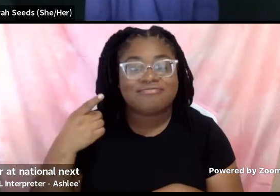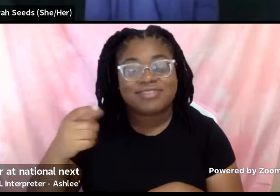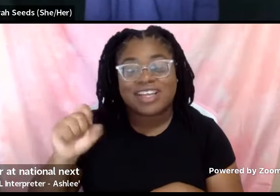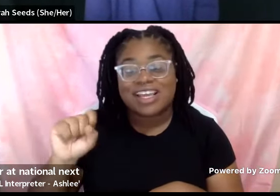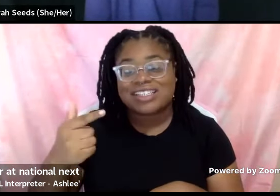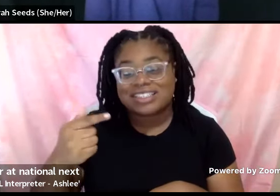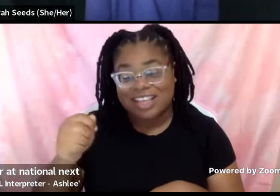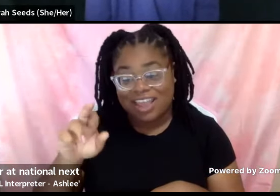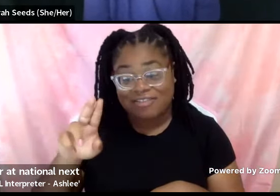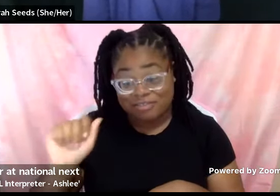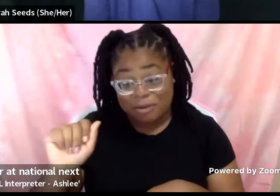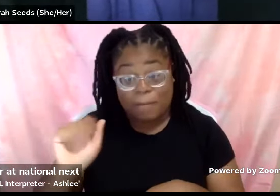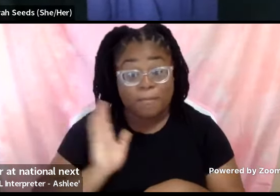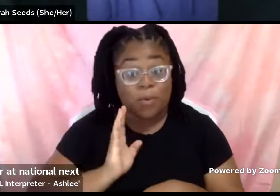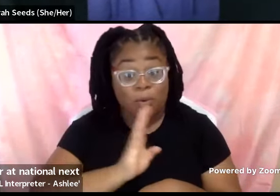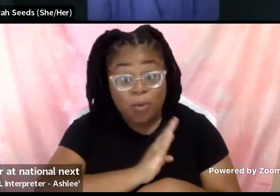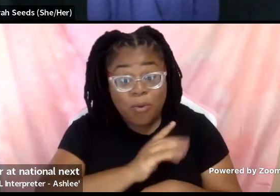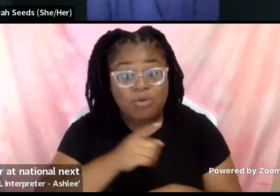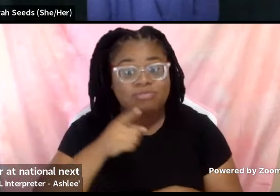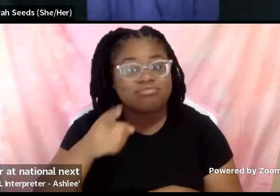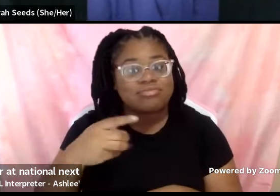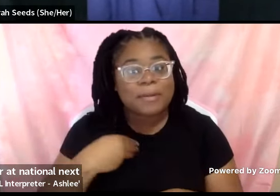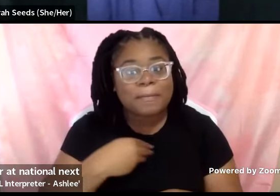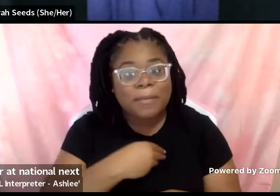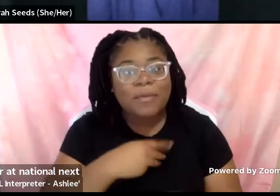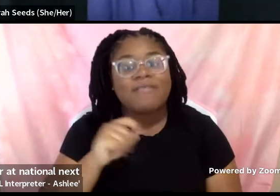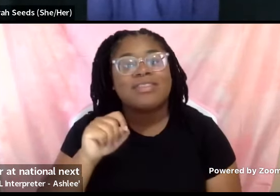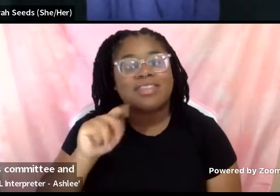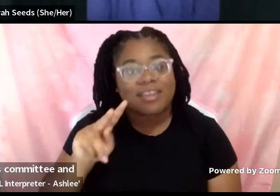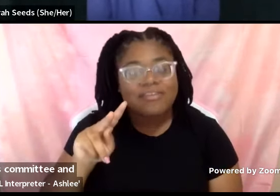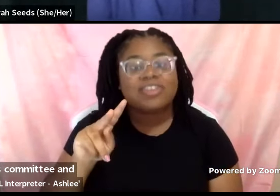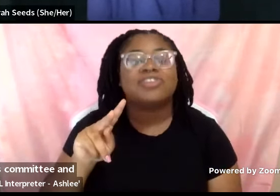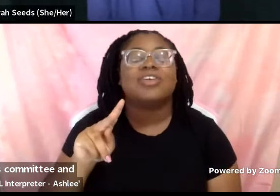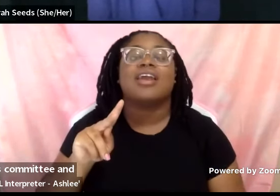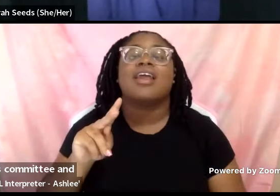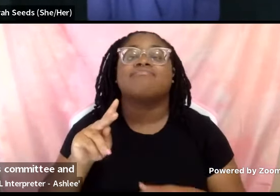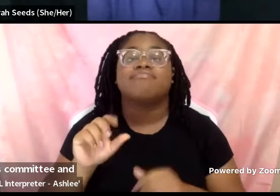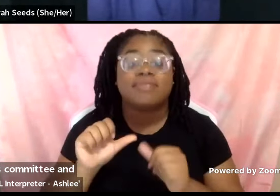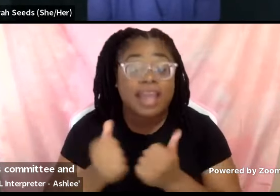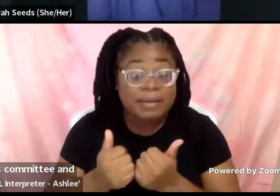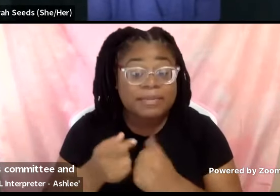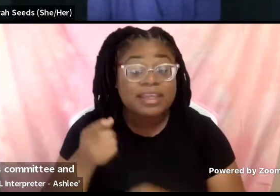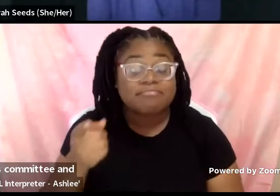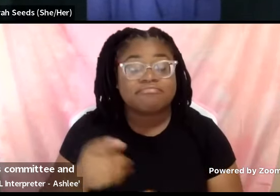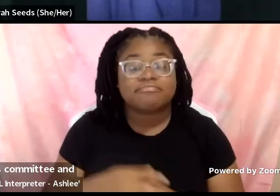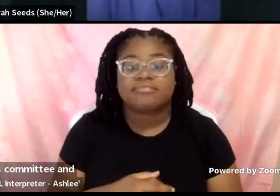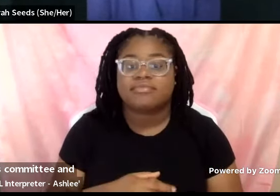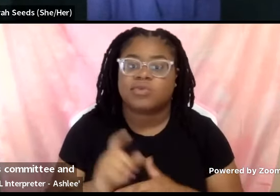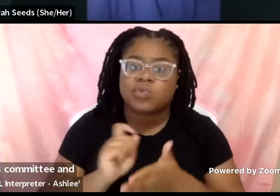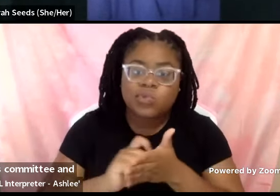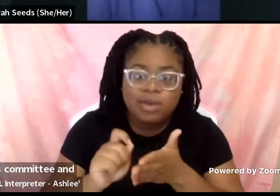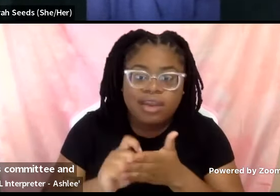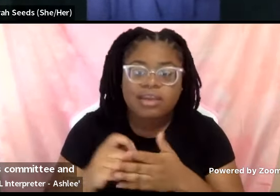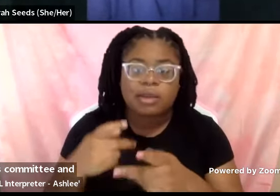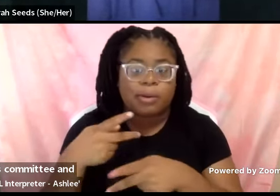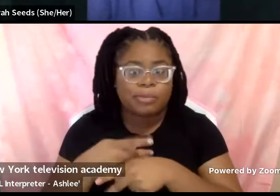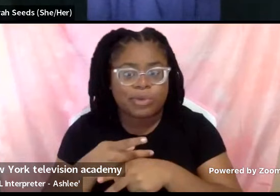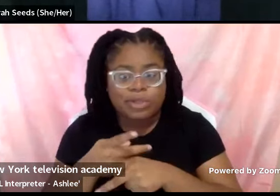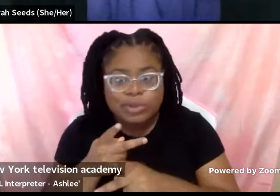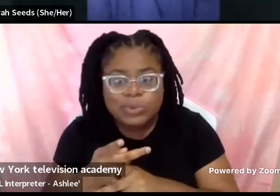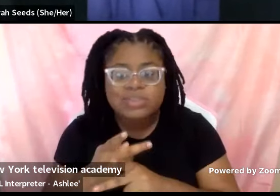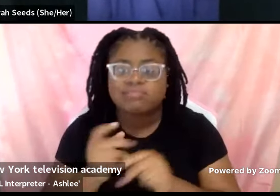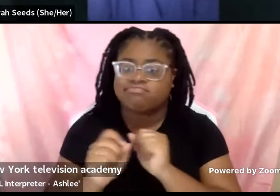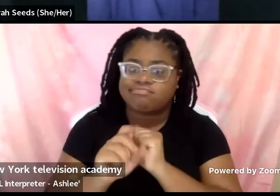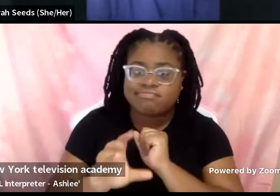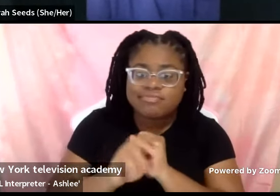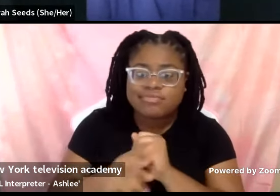York board and is a member of the Television Academy. She's written and produced pilots, sketches, short films, and commercials, and